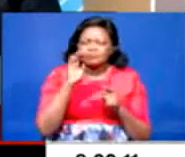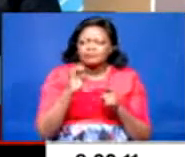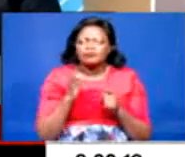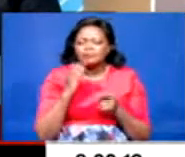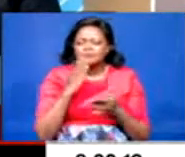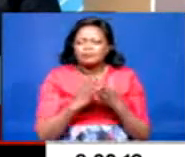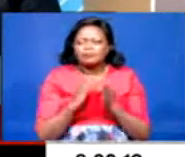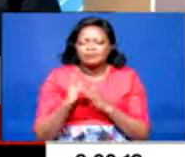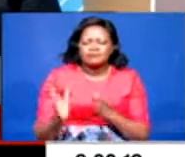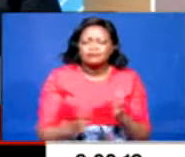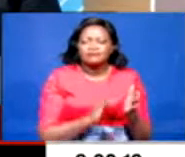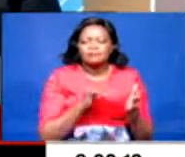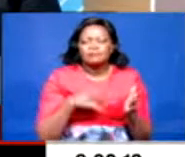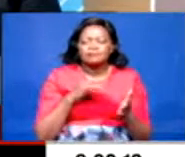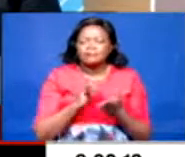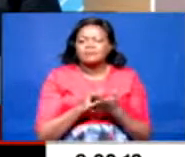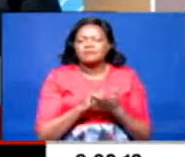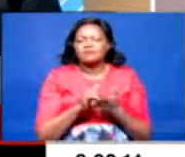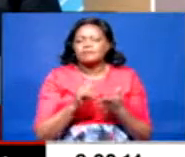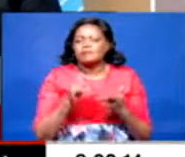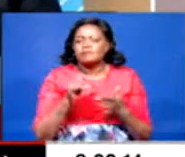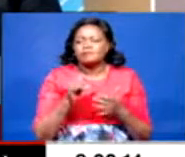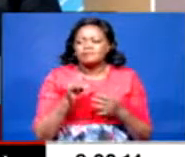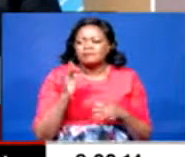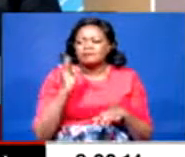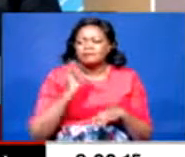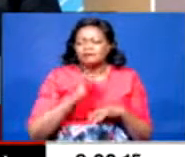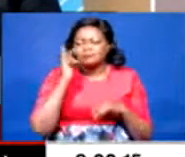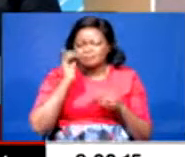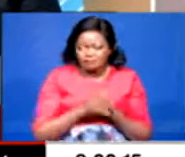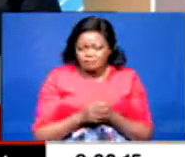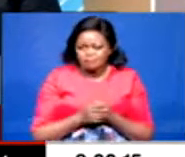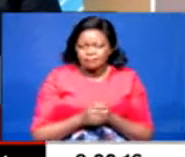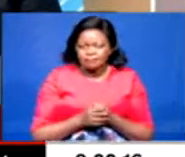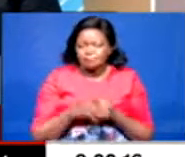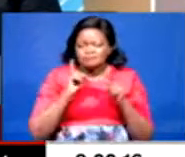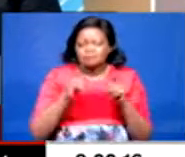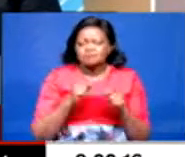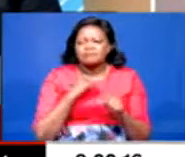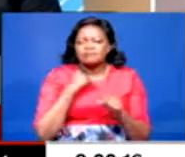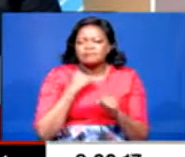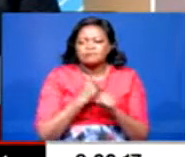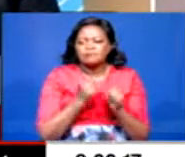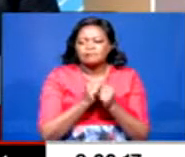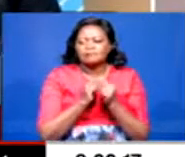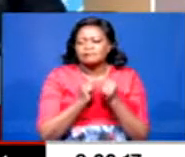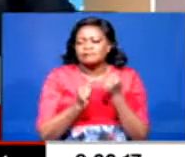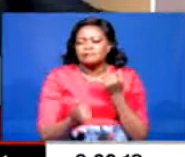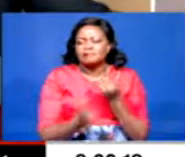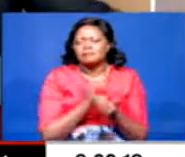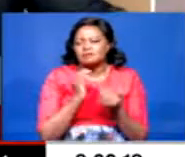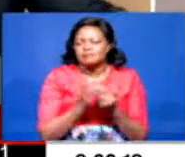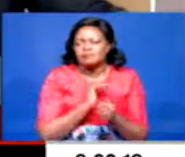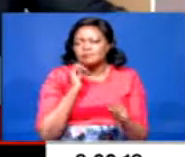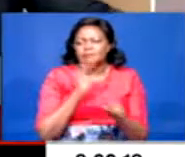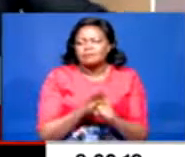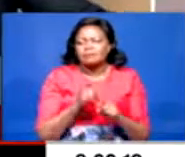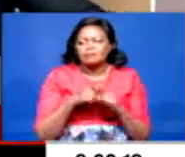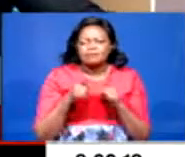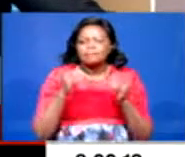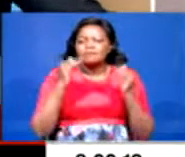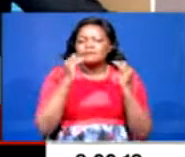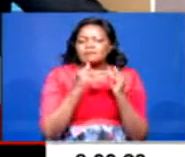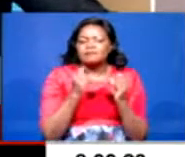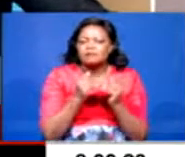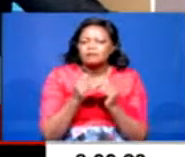were sensitive, that they needed to be handled delicately, and so they were not over communicative. But going where we are going, and with the level of distrust